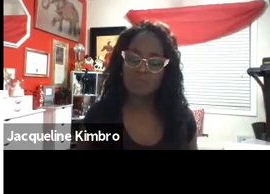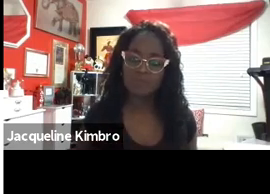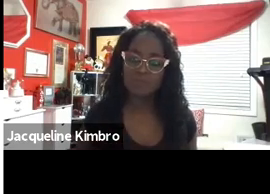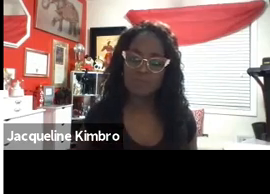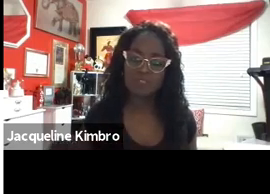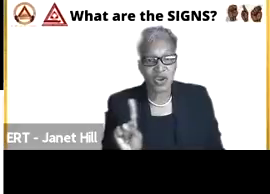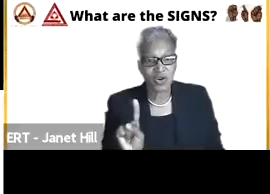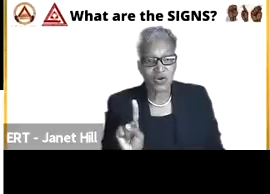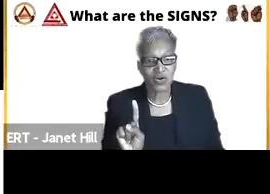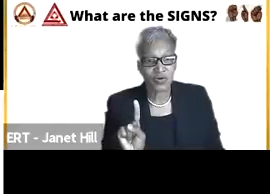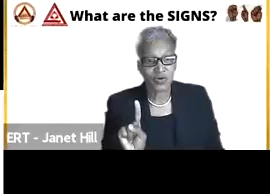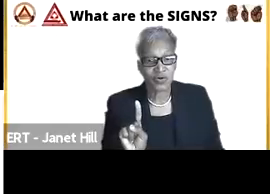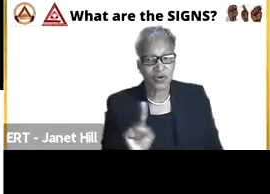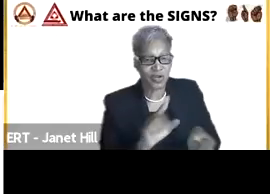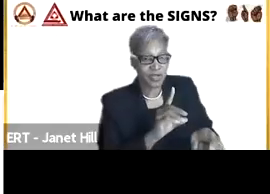pain. Where.